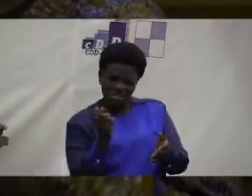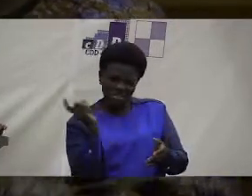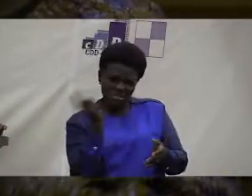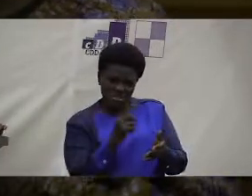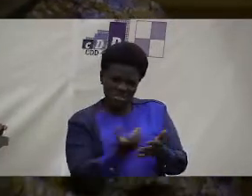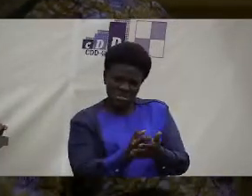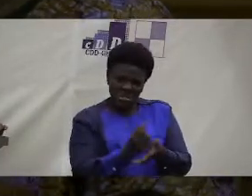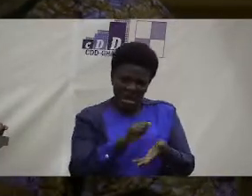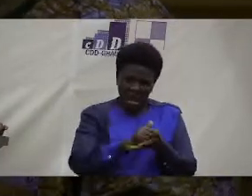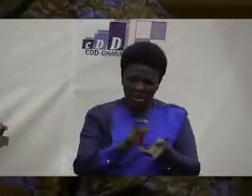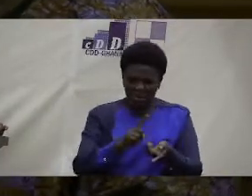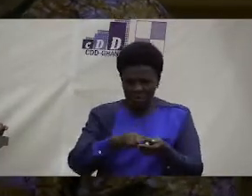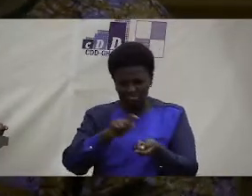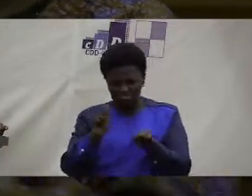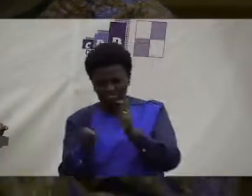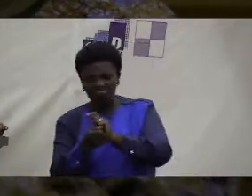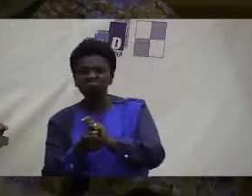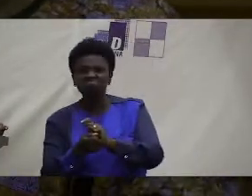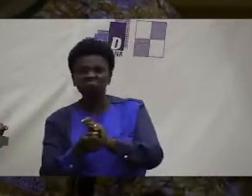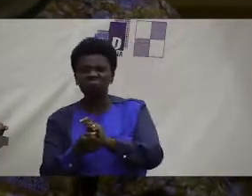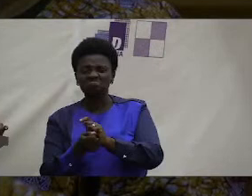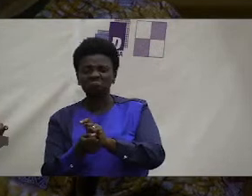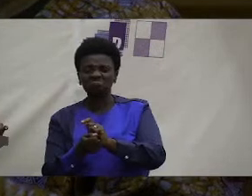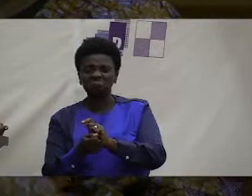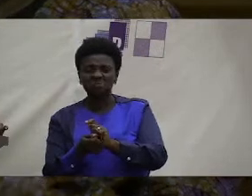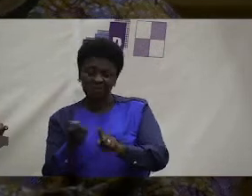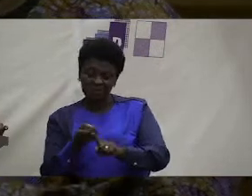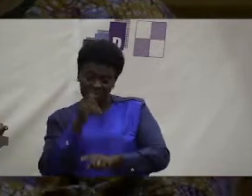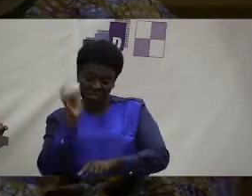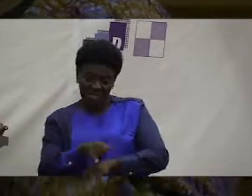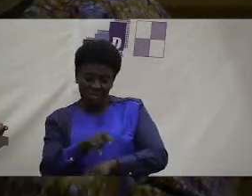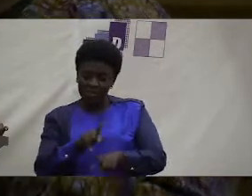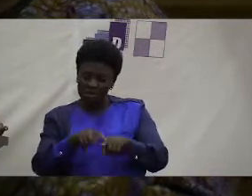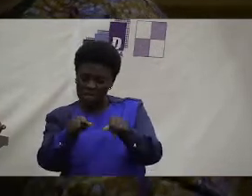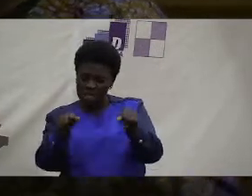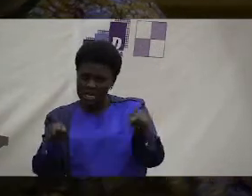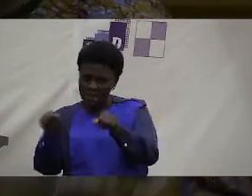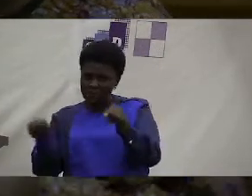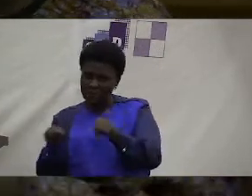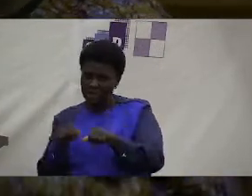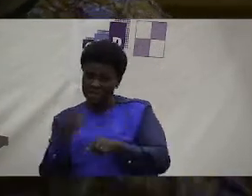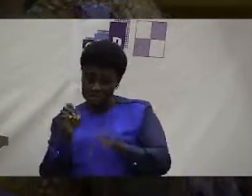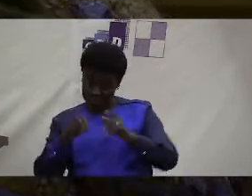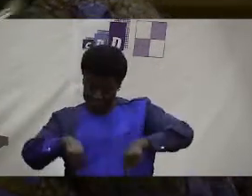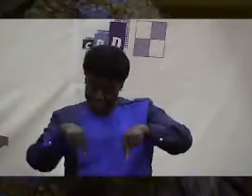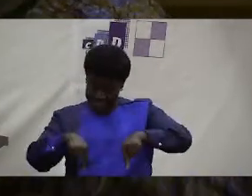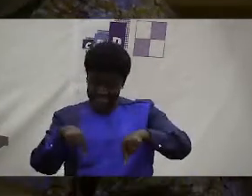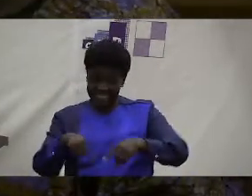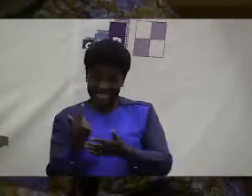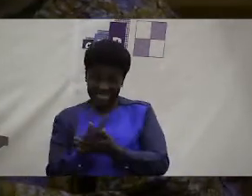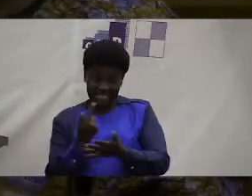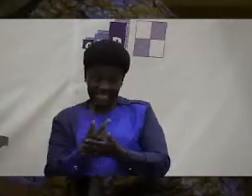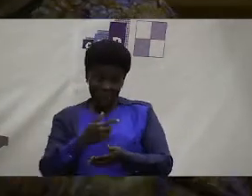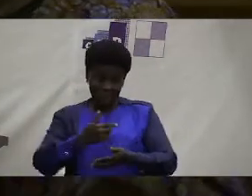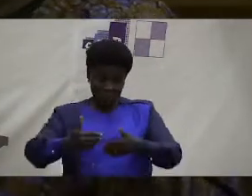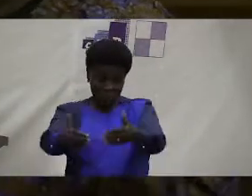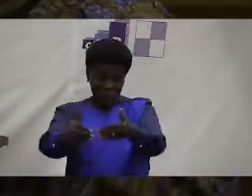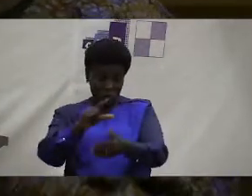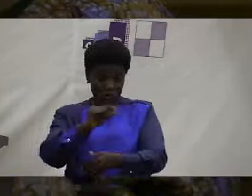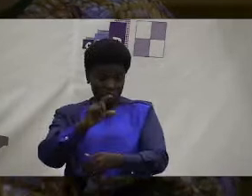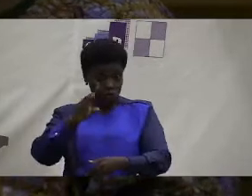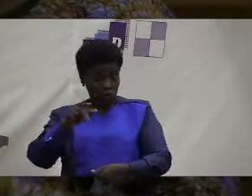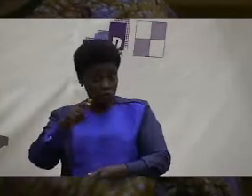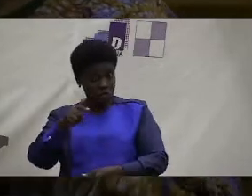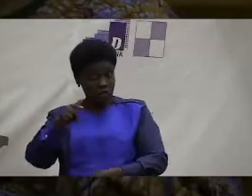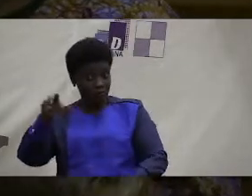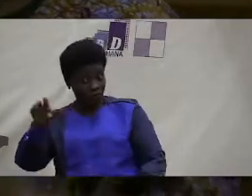inoculate ourselves against that. So those are areas that I think are very important, especially if you're looking in Ghana towards 2024, there's going